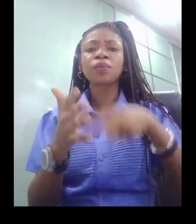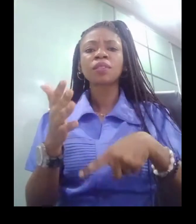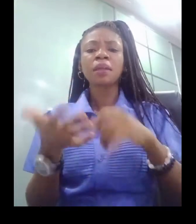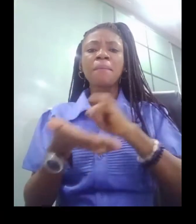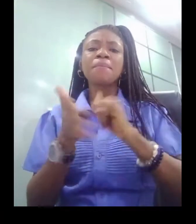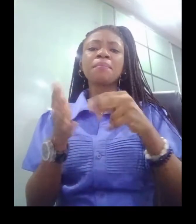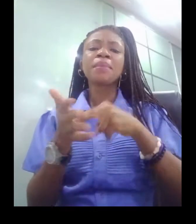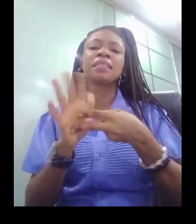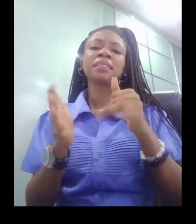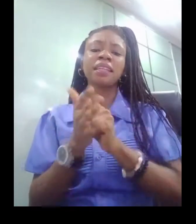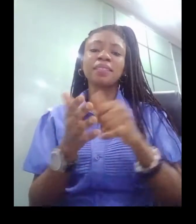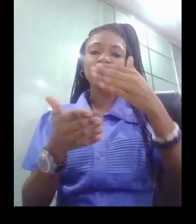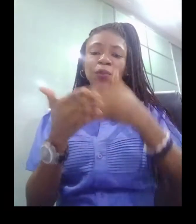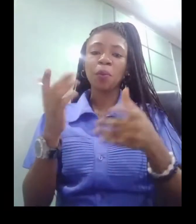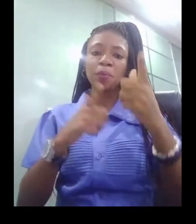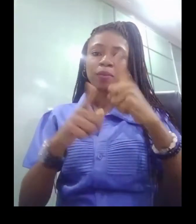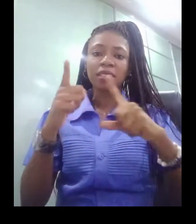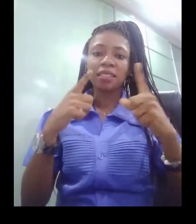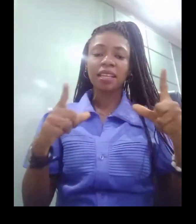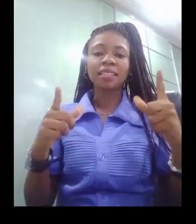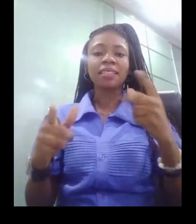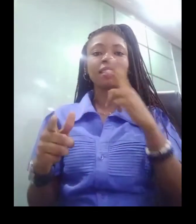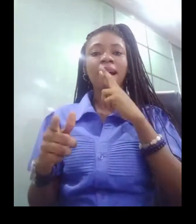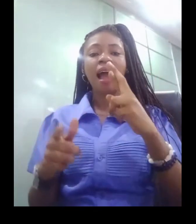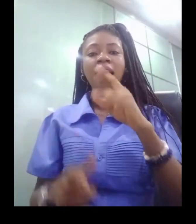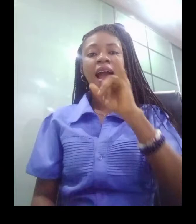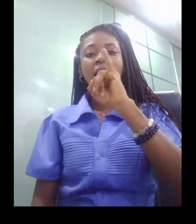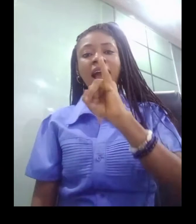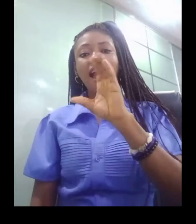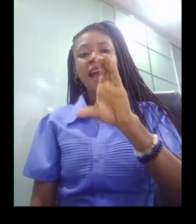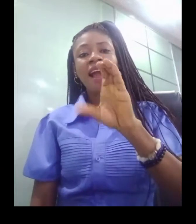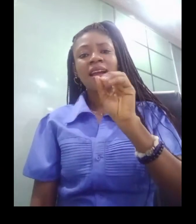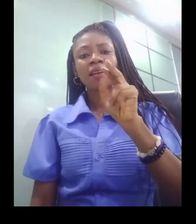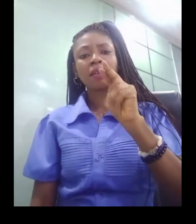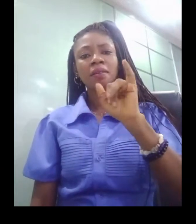are iconic, which is what I'm now confusing you the more.